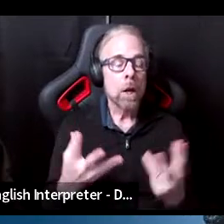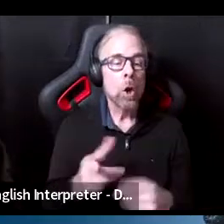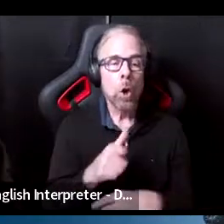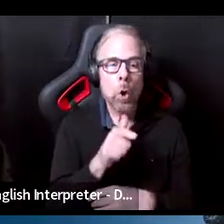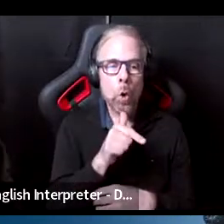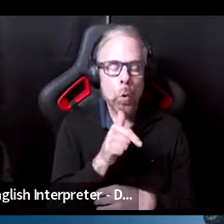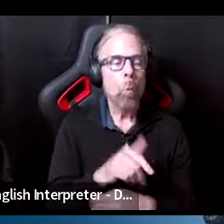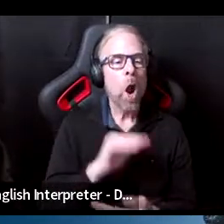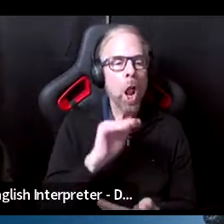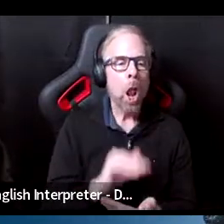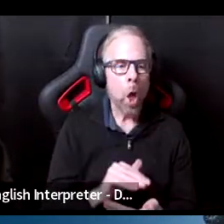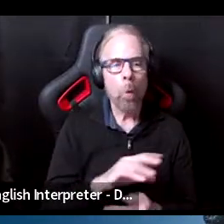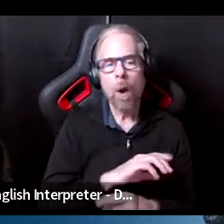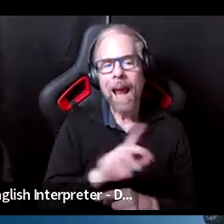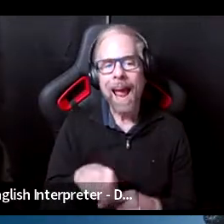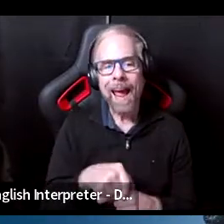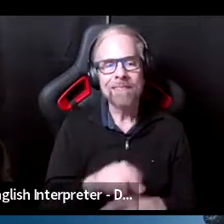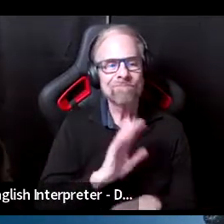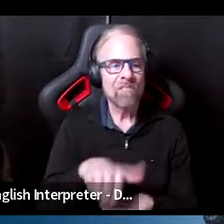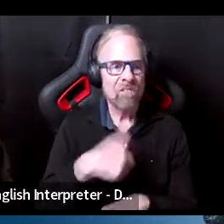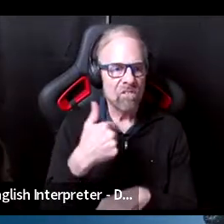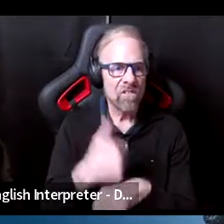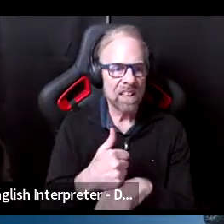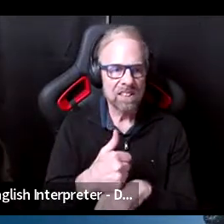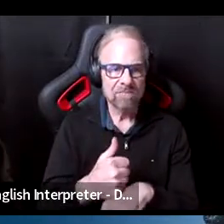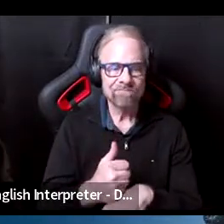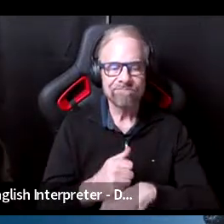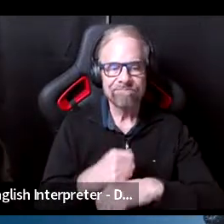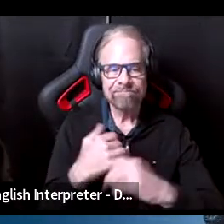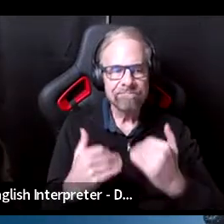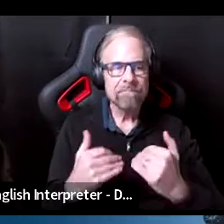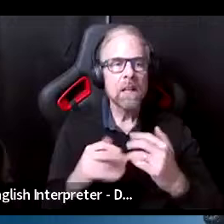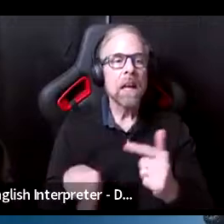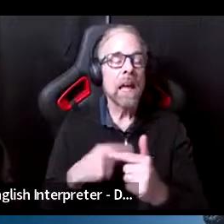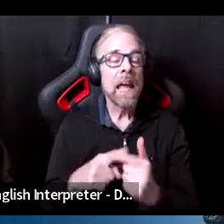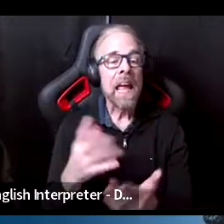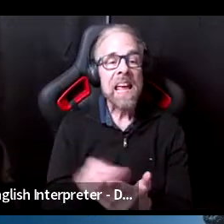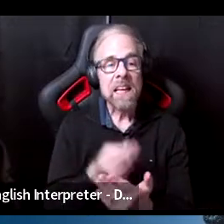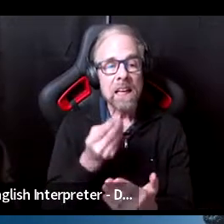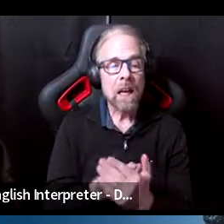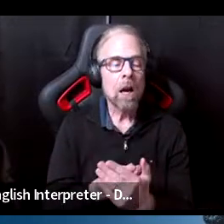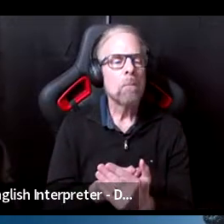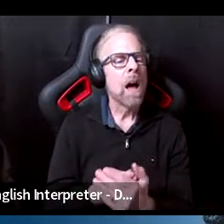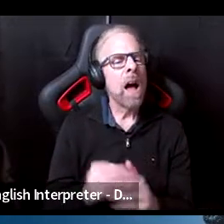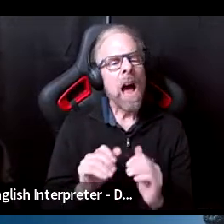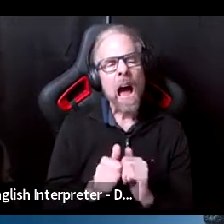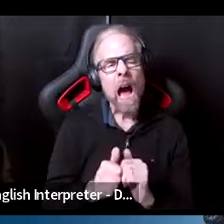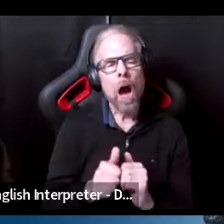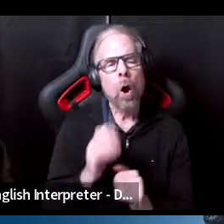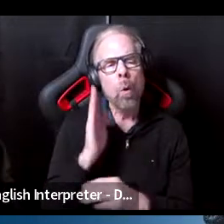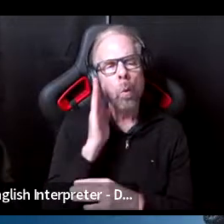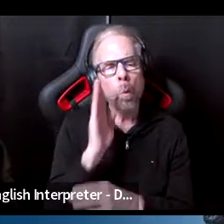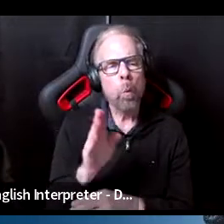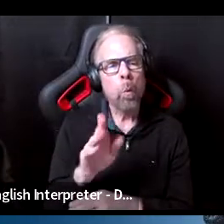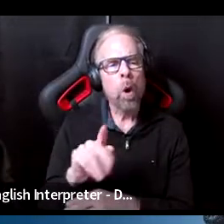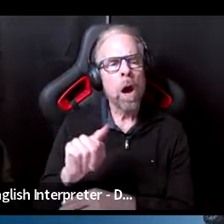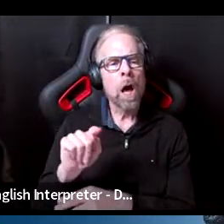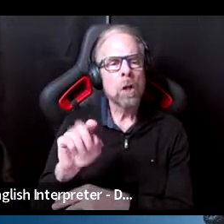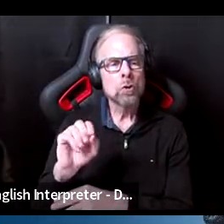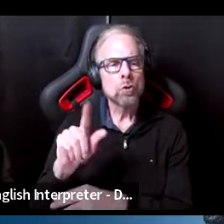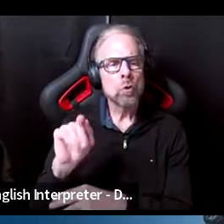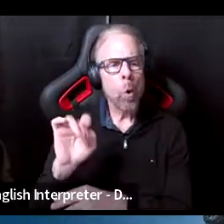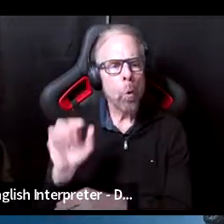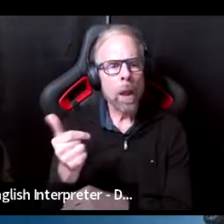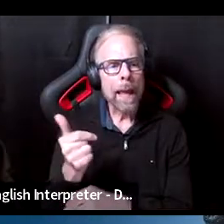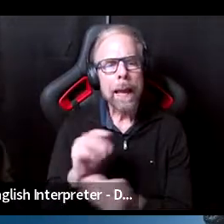fixed incomes. I'm assuming that means on lower and fixed incomes. How will the tolling be modified